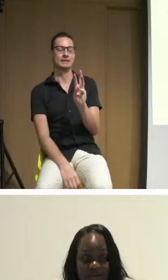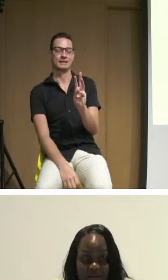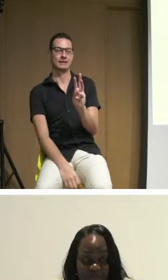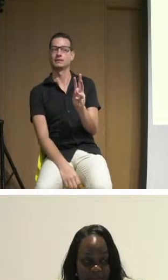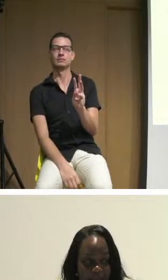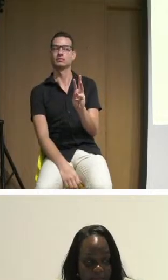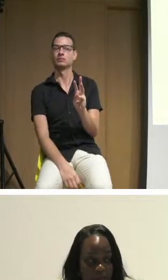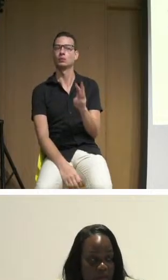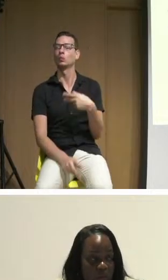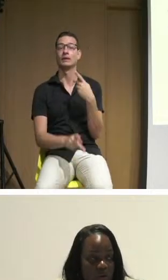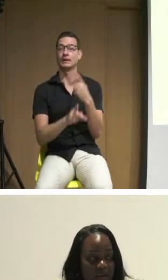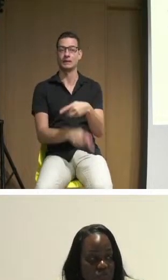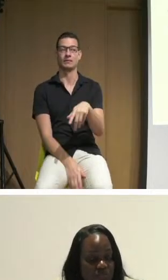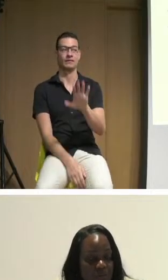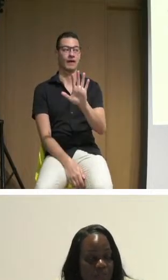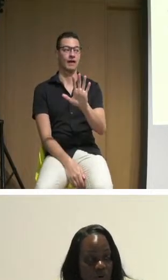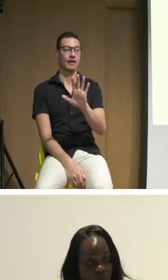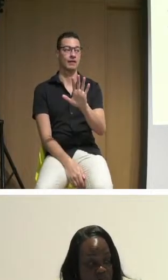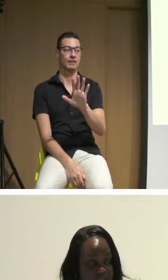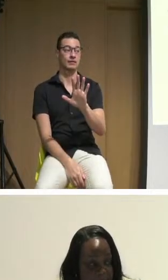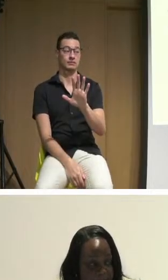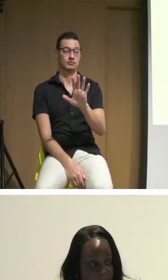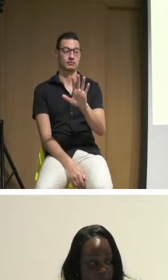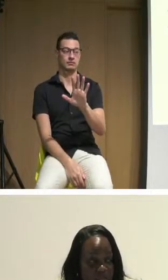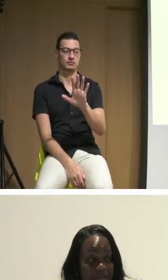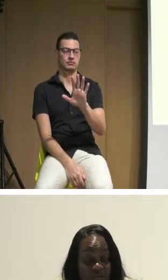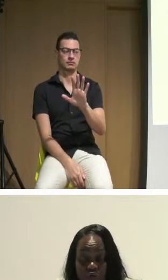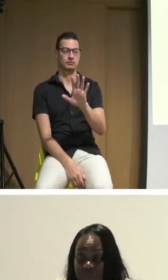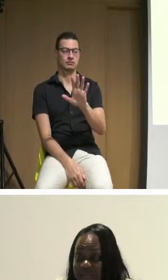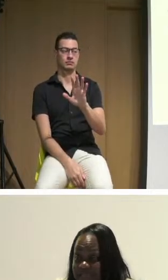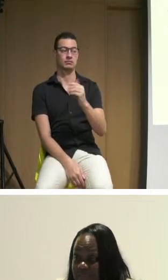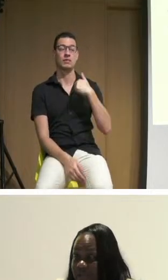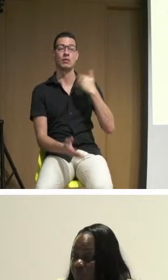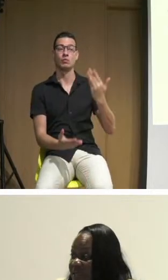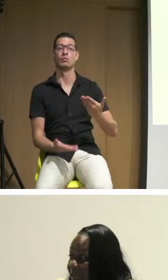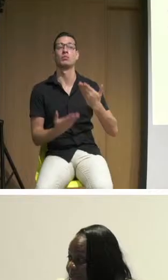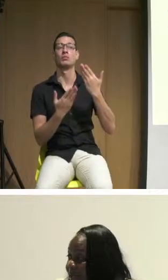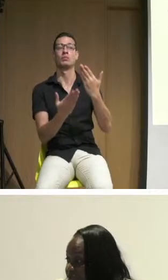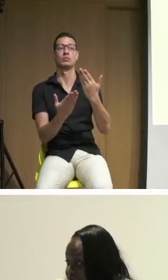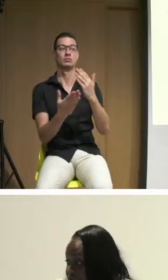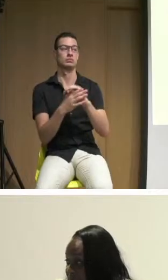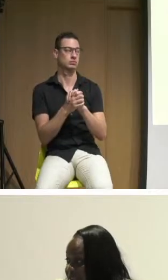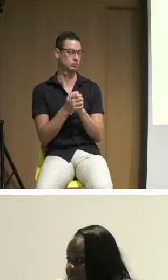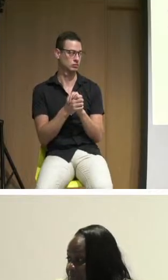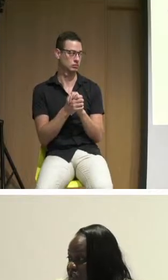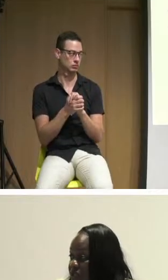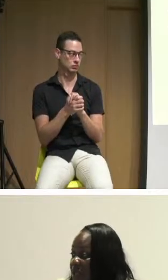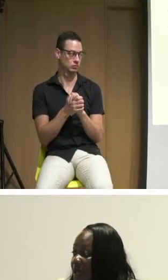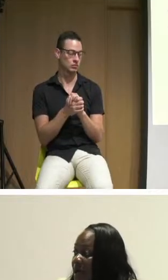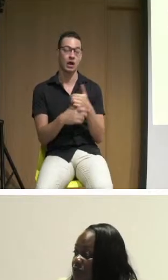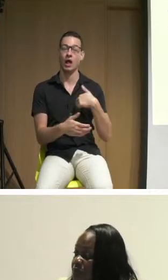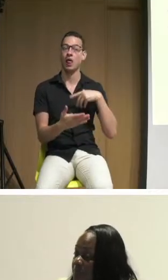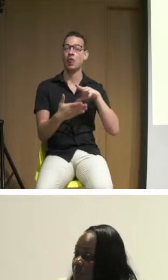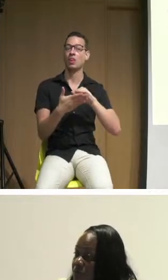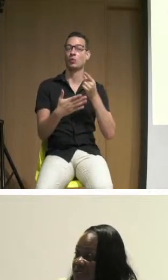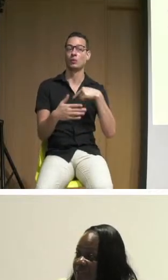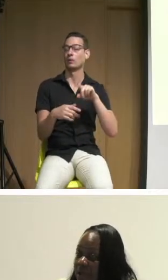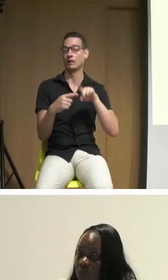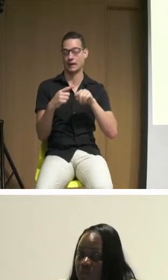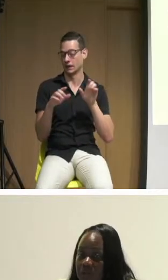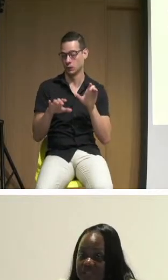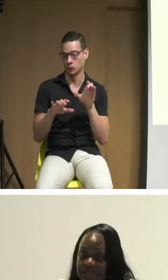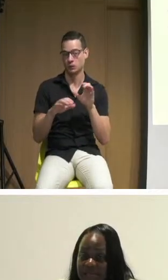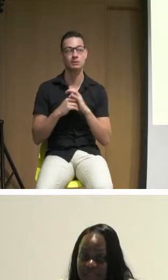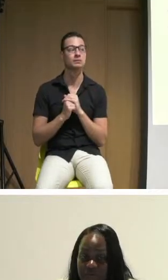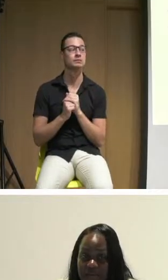keep the 5 of 9. What I was proposing that I learned that we cannot do as a commission, I was proposing that